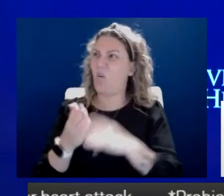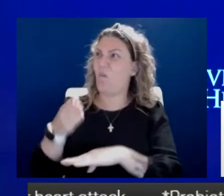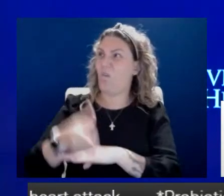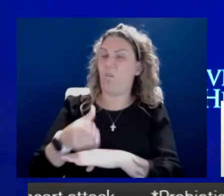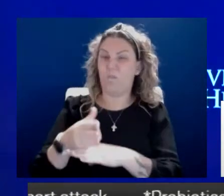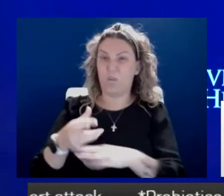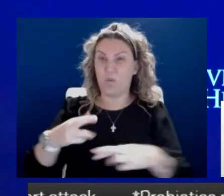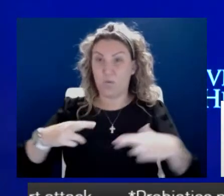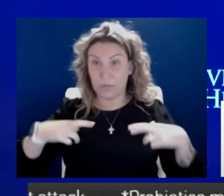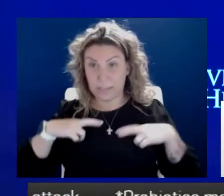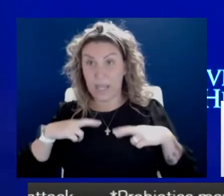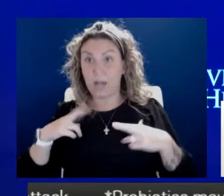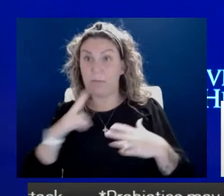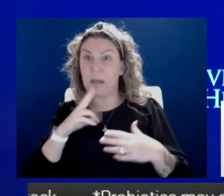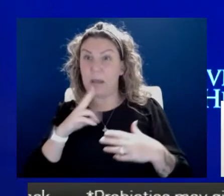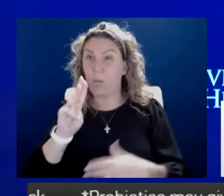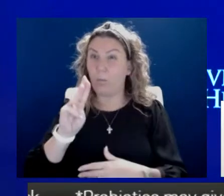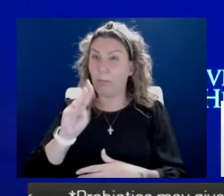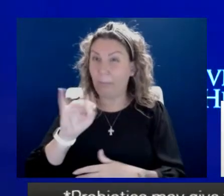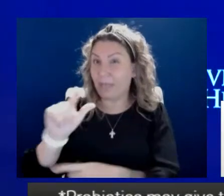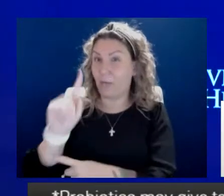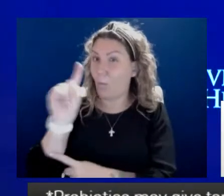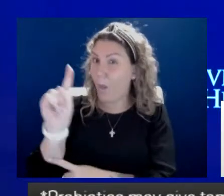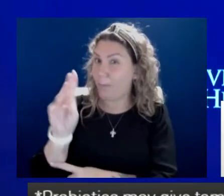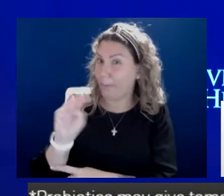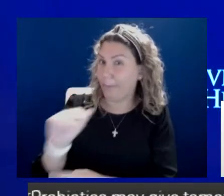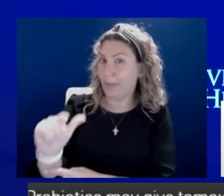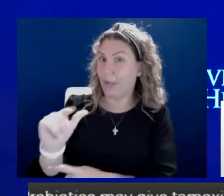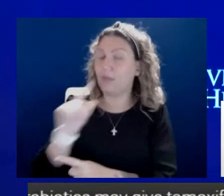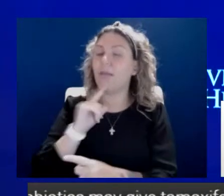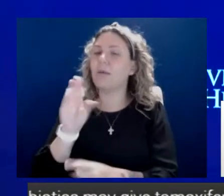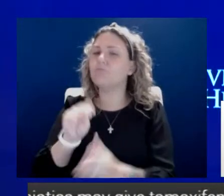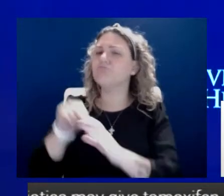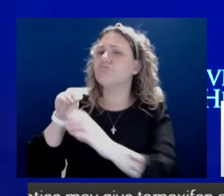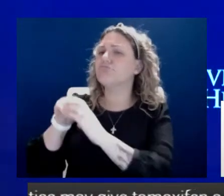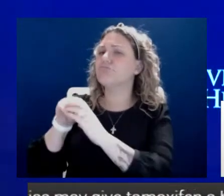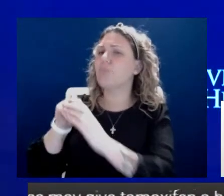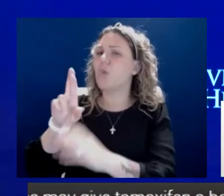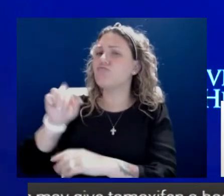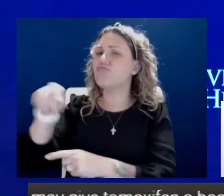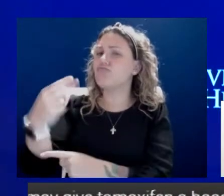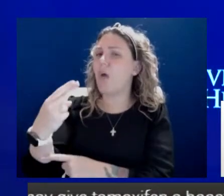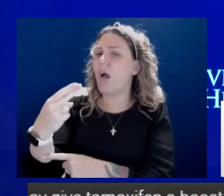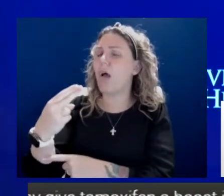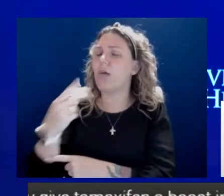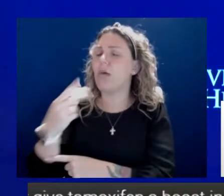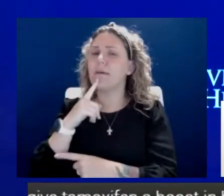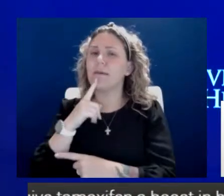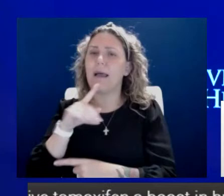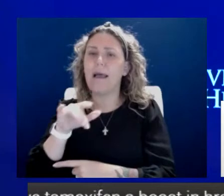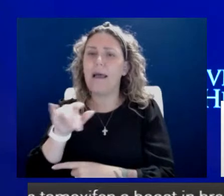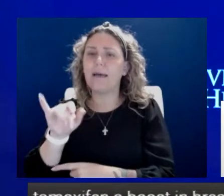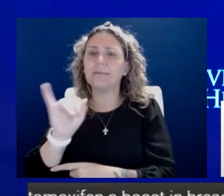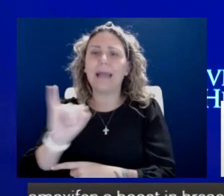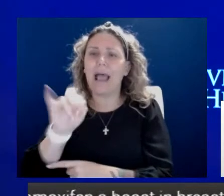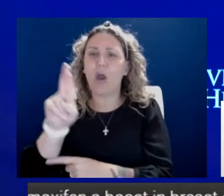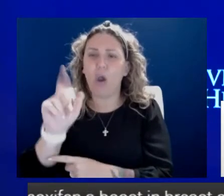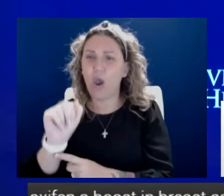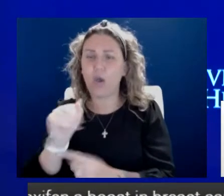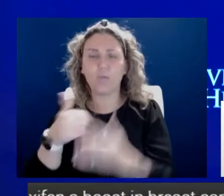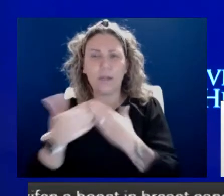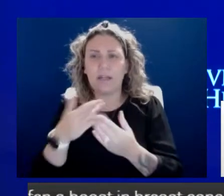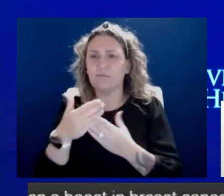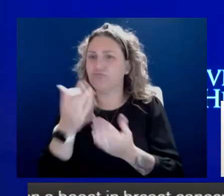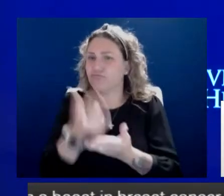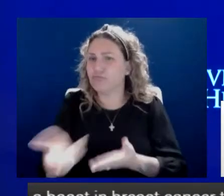savings just by putting it away in like a Roth IRA or something like that. You continue doing that and using whatever resources you have to save. And I